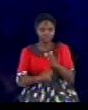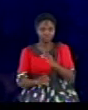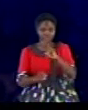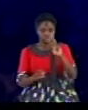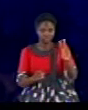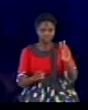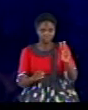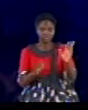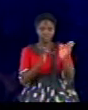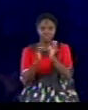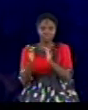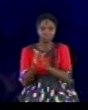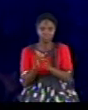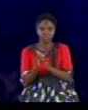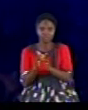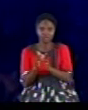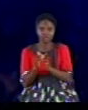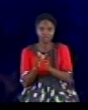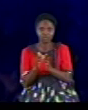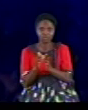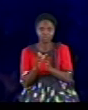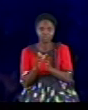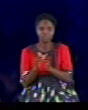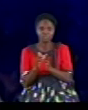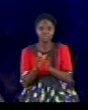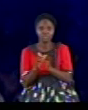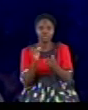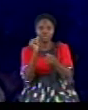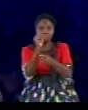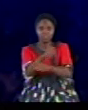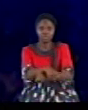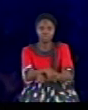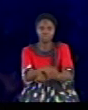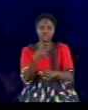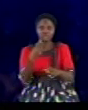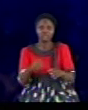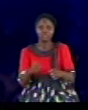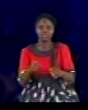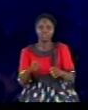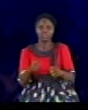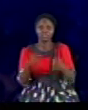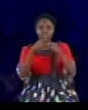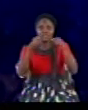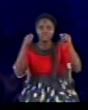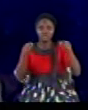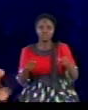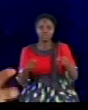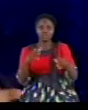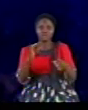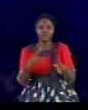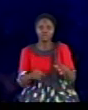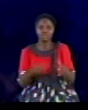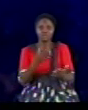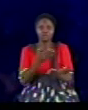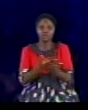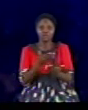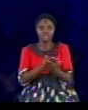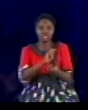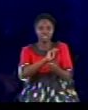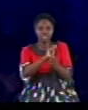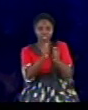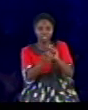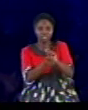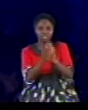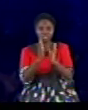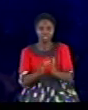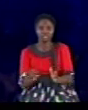made a scourge and overthrew the temples of the money changers who have turned